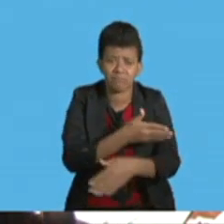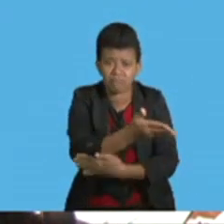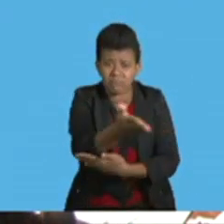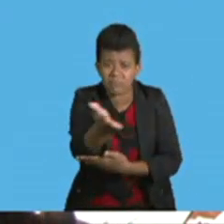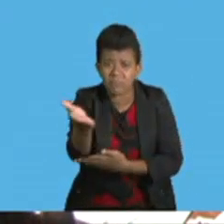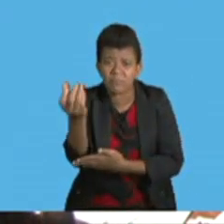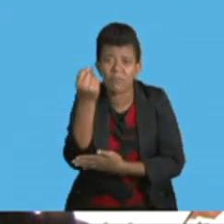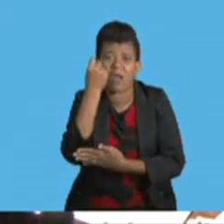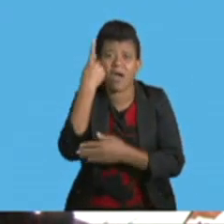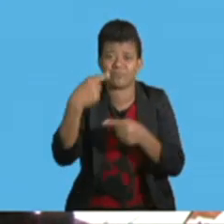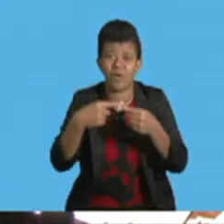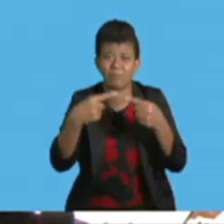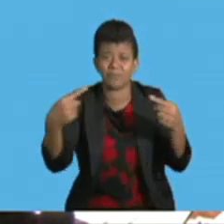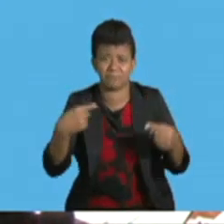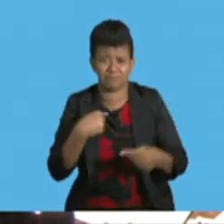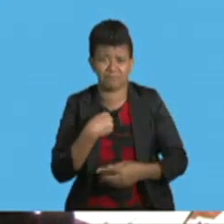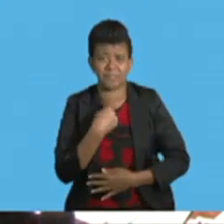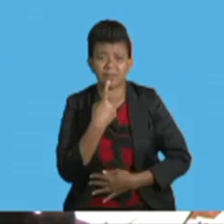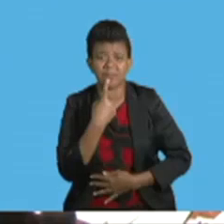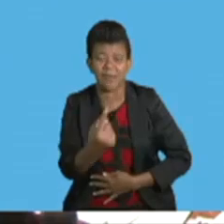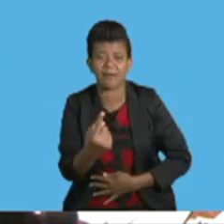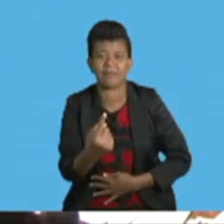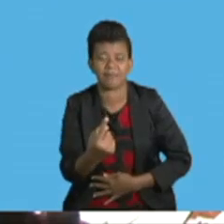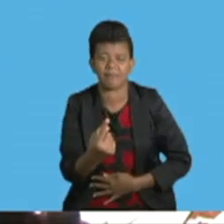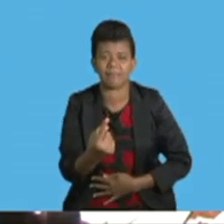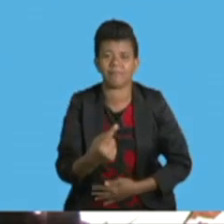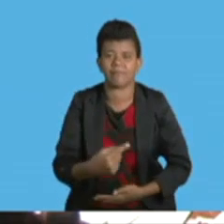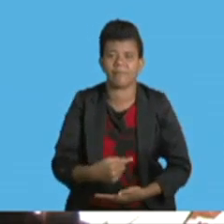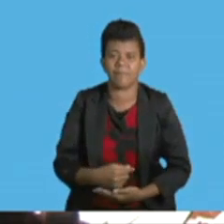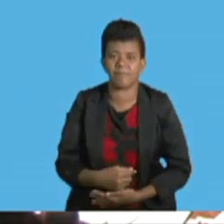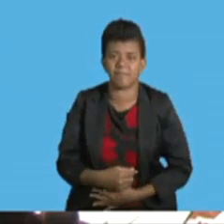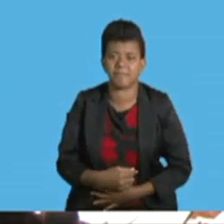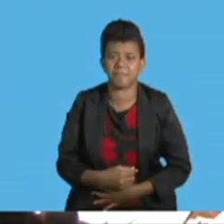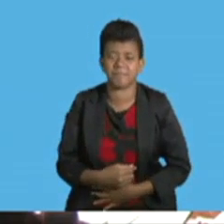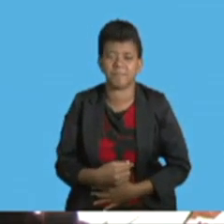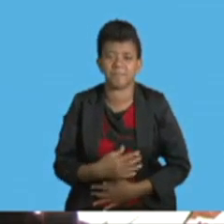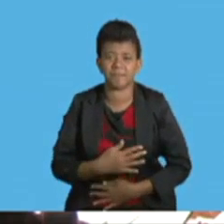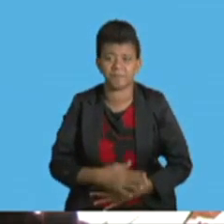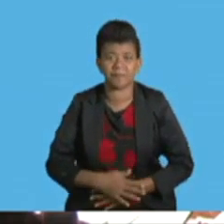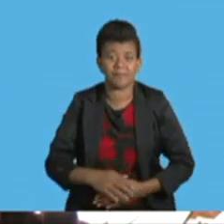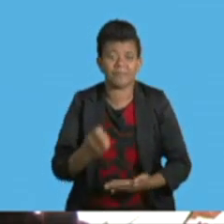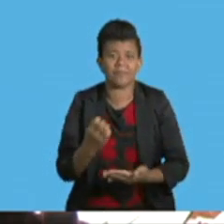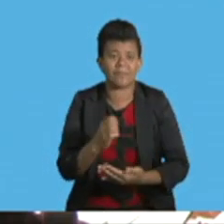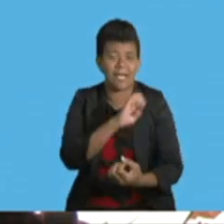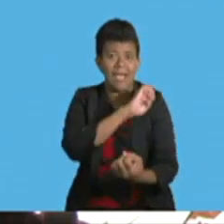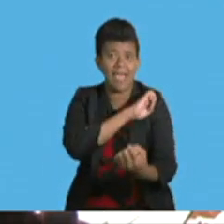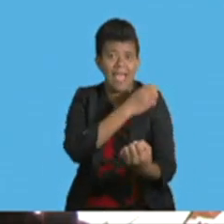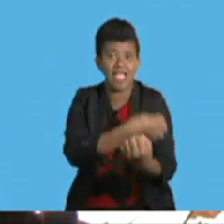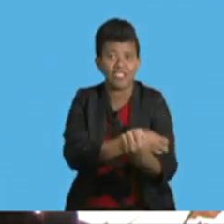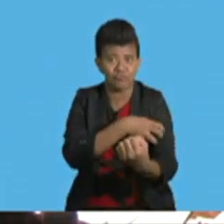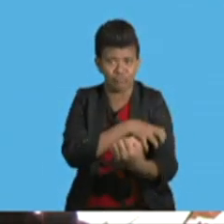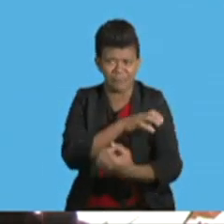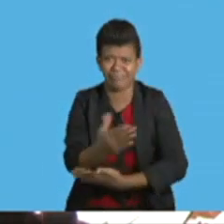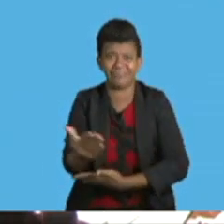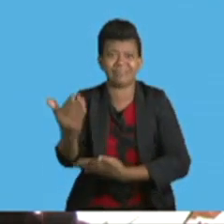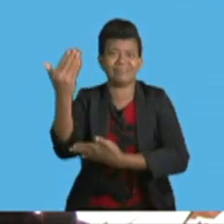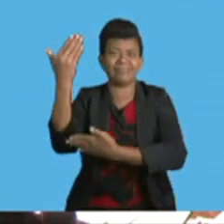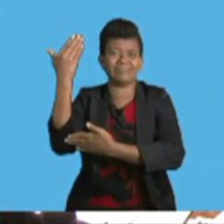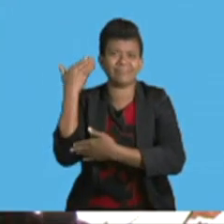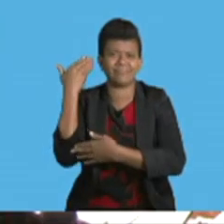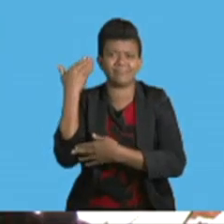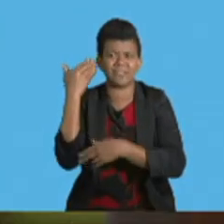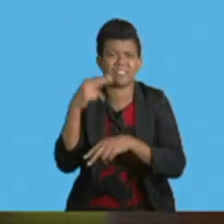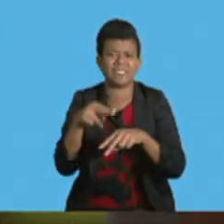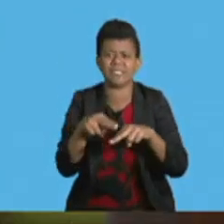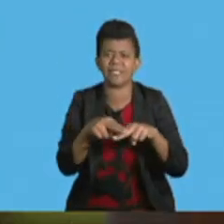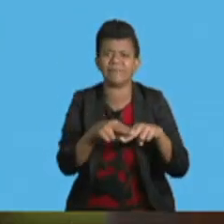say. Energy Fiji Limited was formerly known as the Fiji Electricity Authority. It was established back in the 60s,